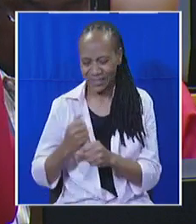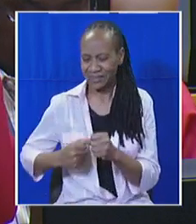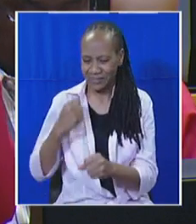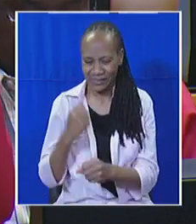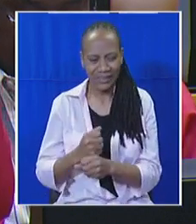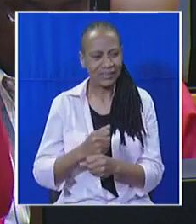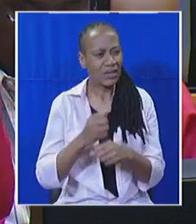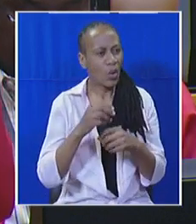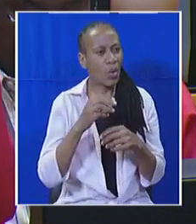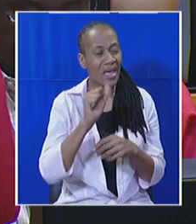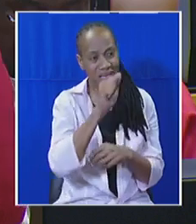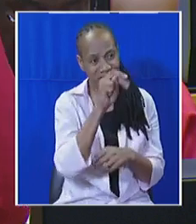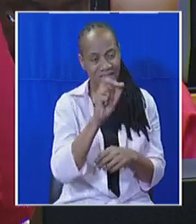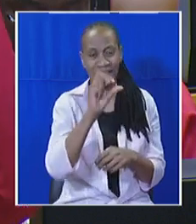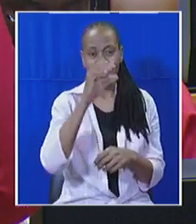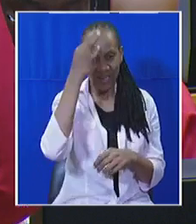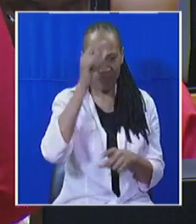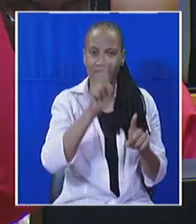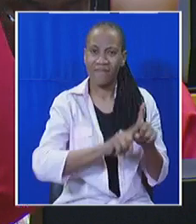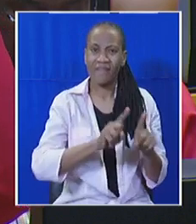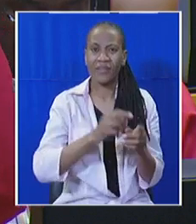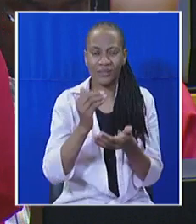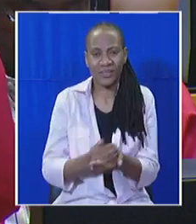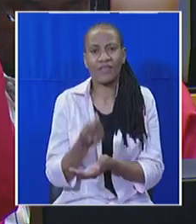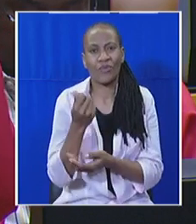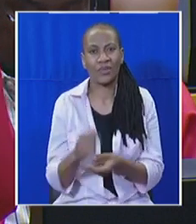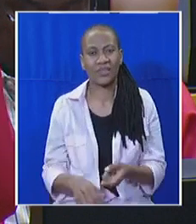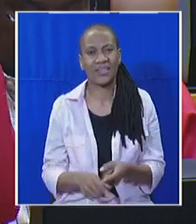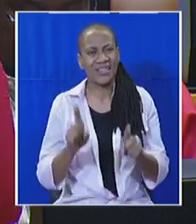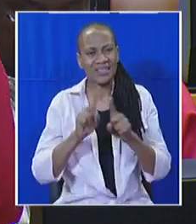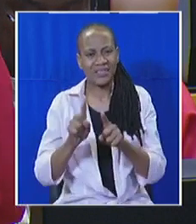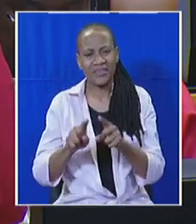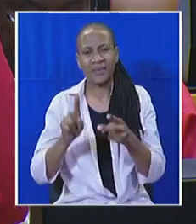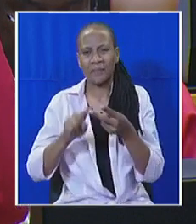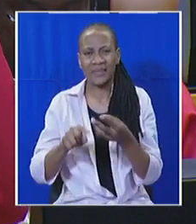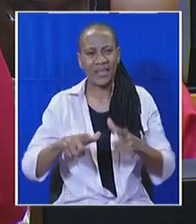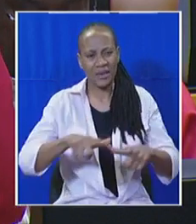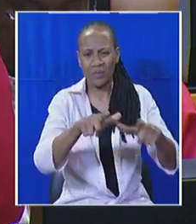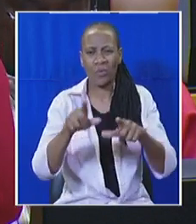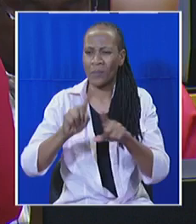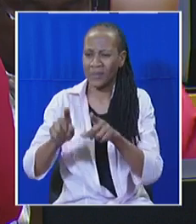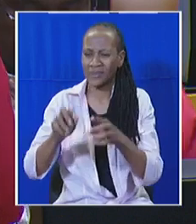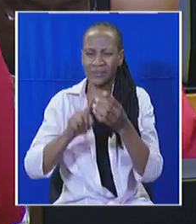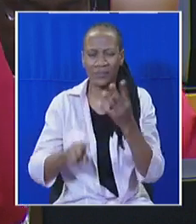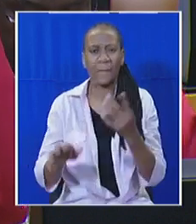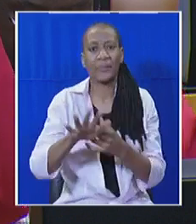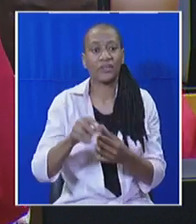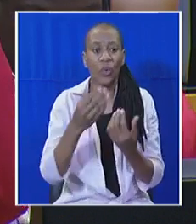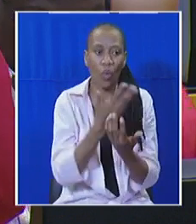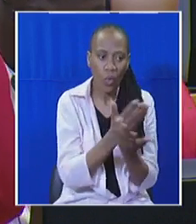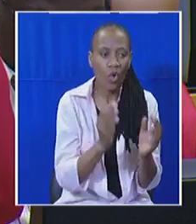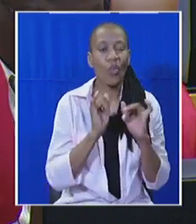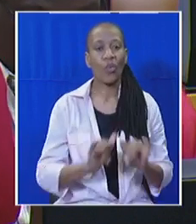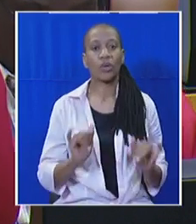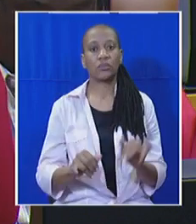by the ANC government. This means that the people of Giani, Bushbuckridge, Muthutlung, and many more other areas promised water